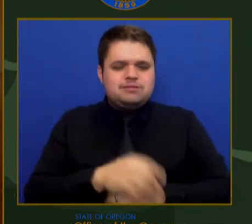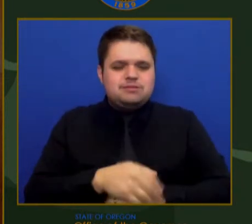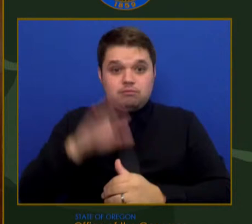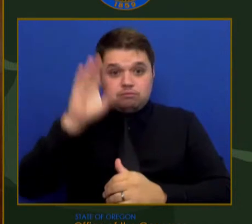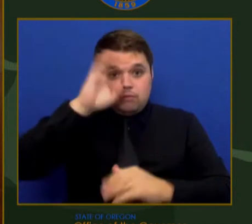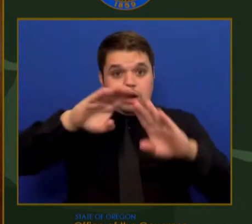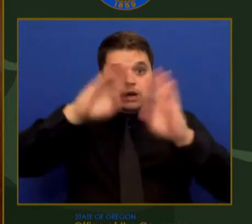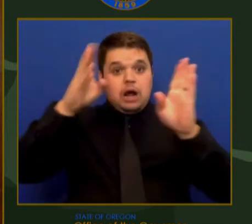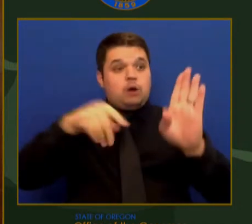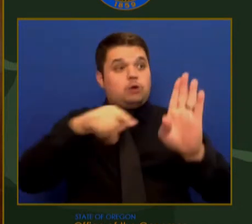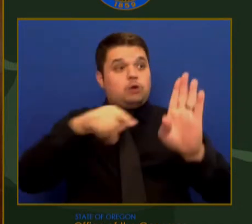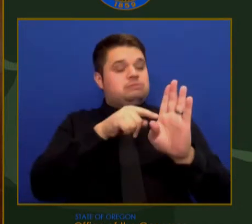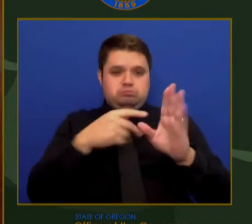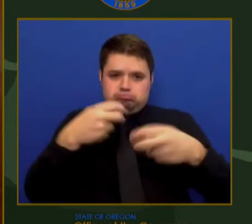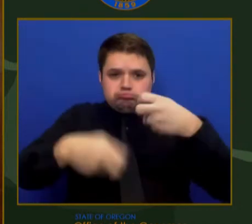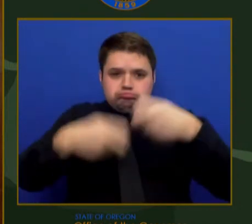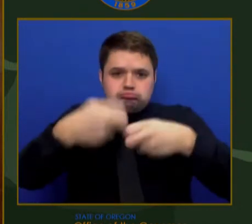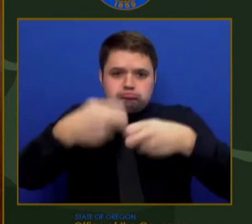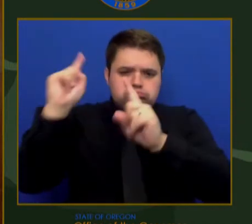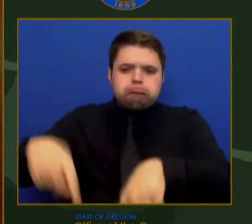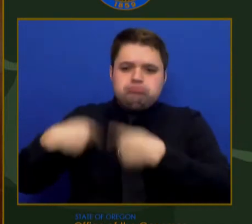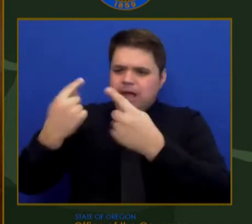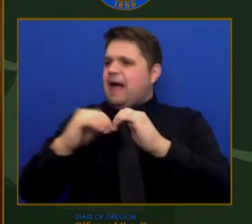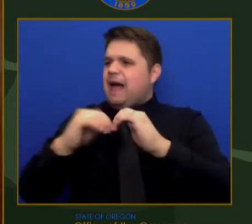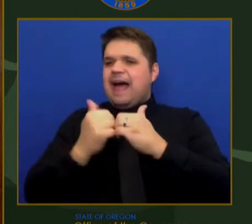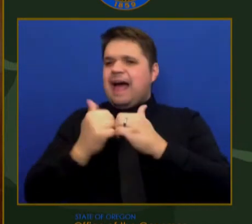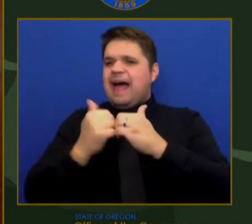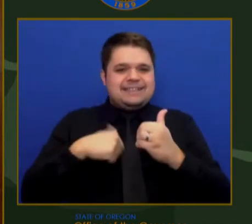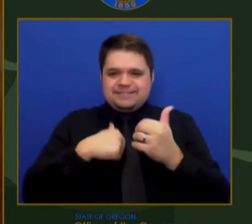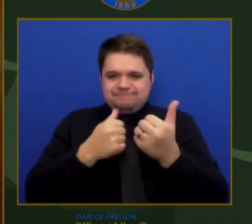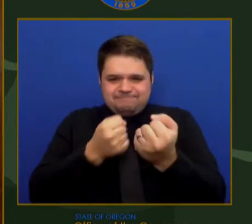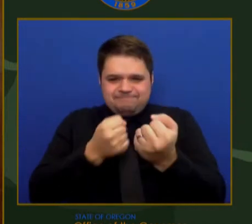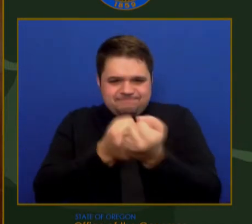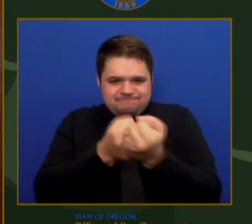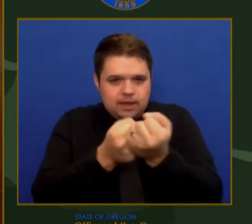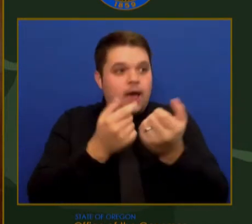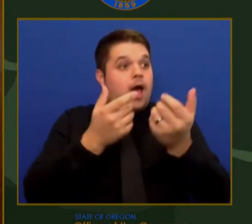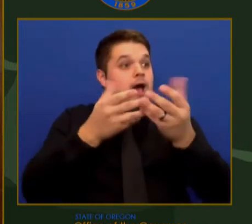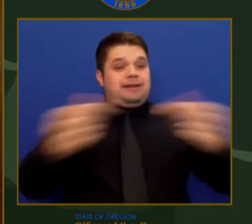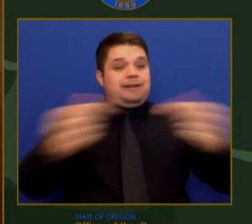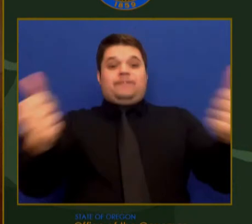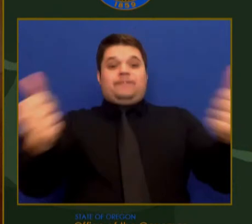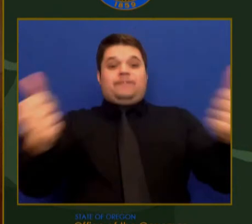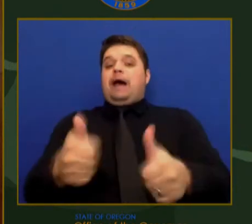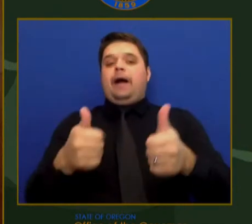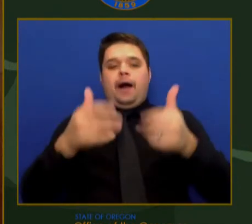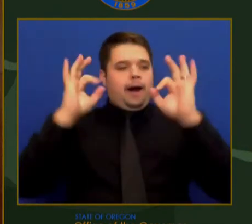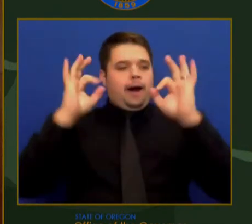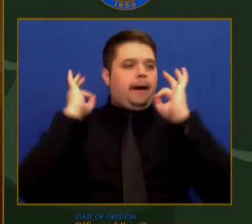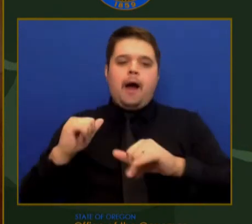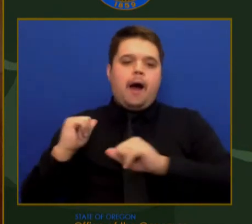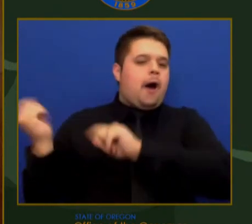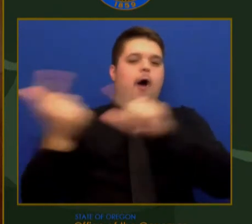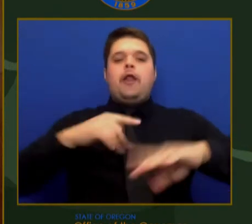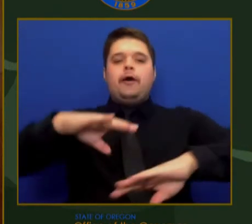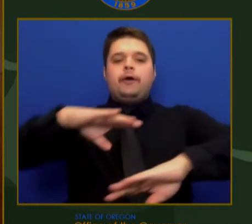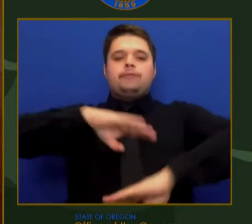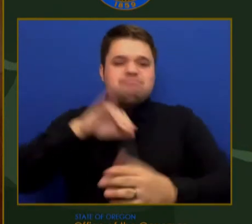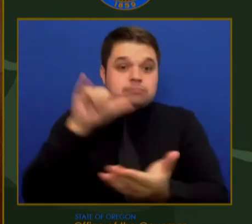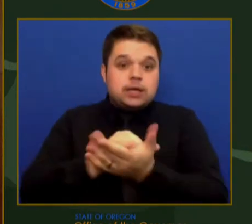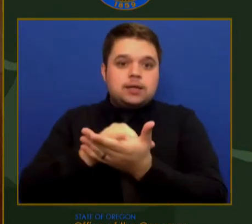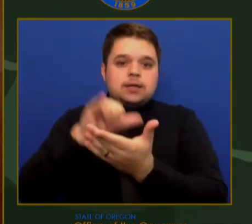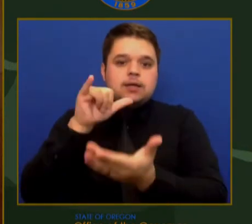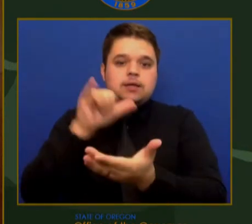solve overnight. This crisis has been decades in the making, and in the last 2 years, it has only worsened due to